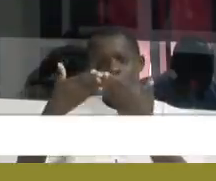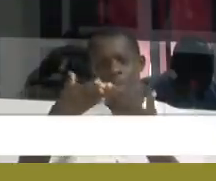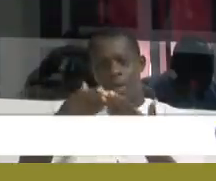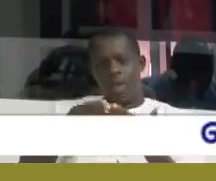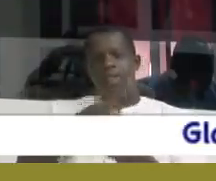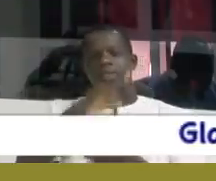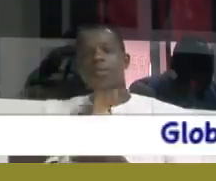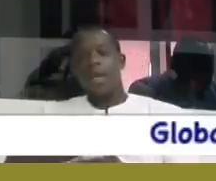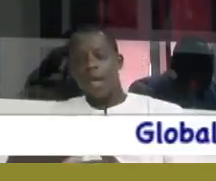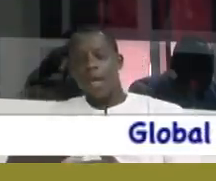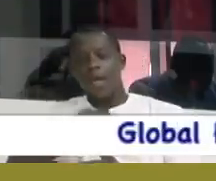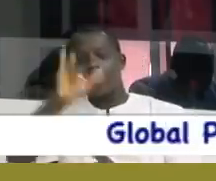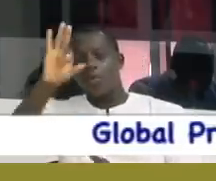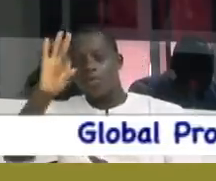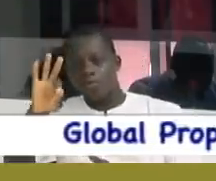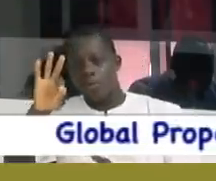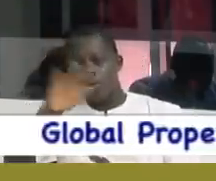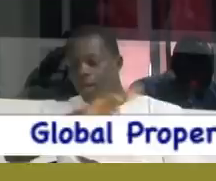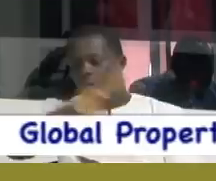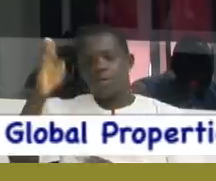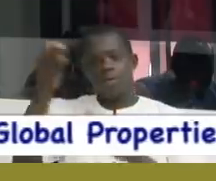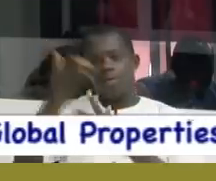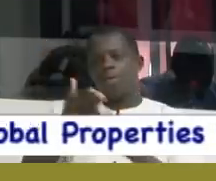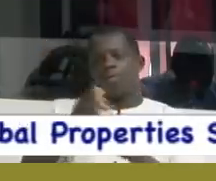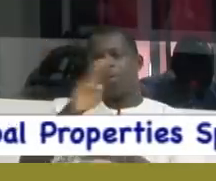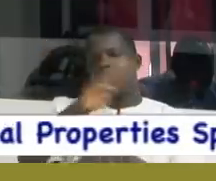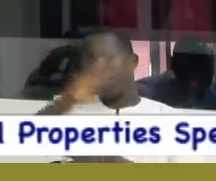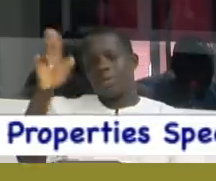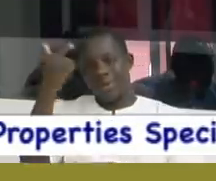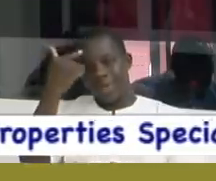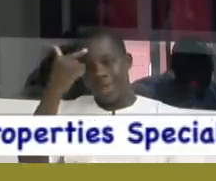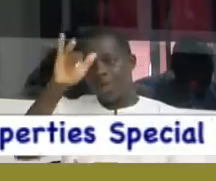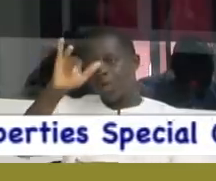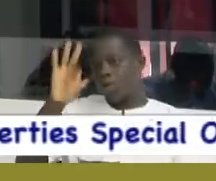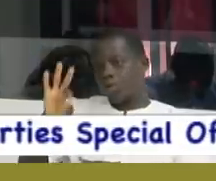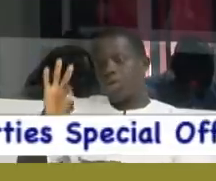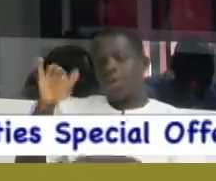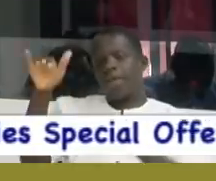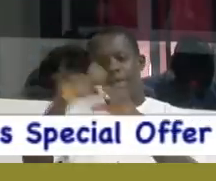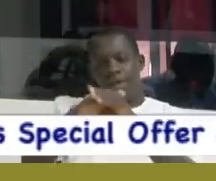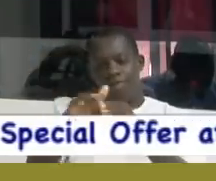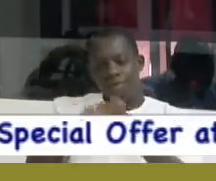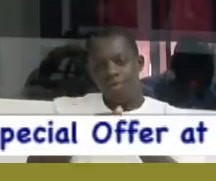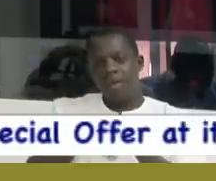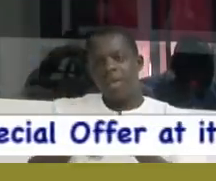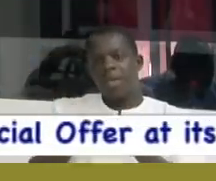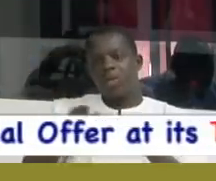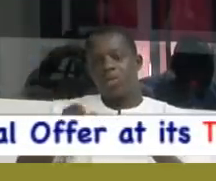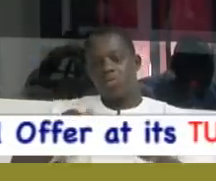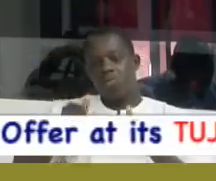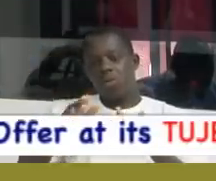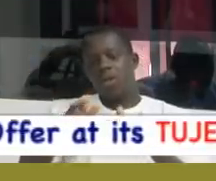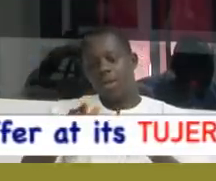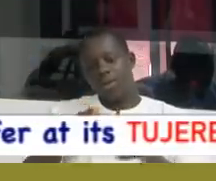don't believe so. I don't think that Yankuba would involve himself in such a thing.